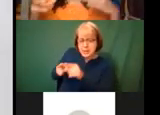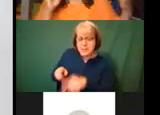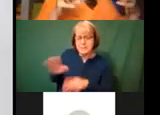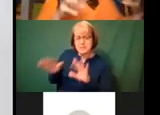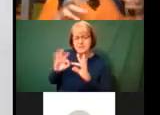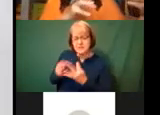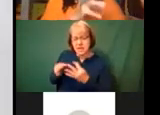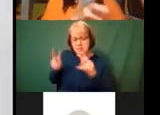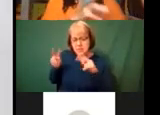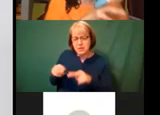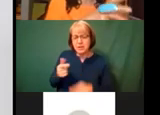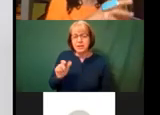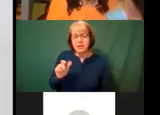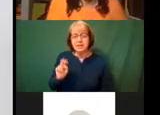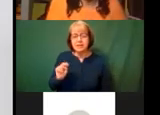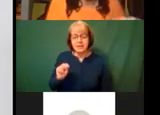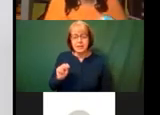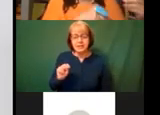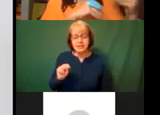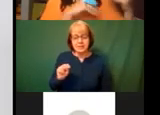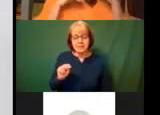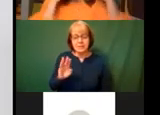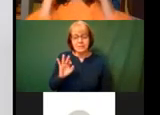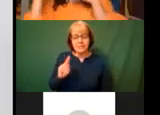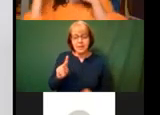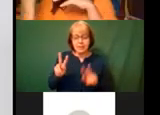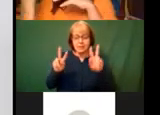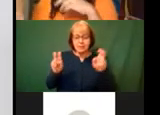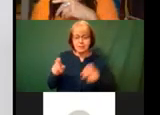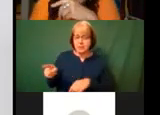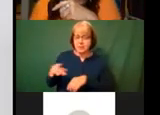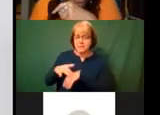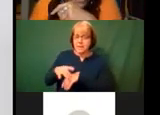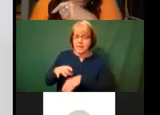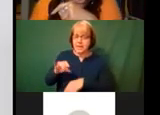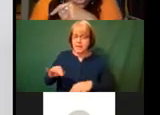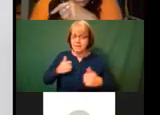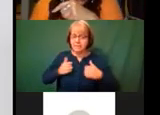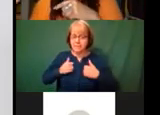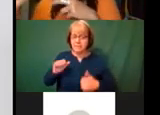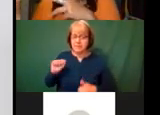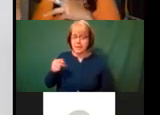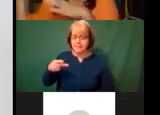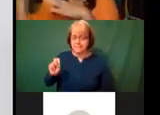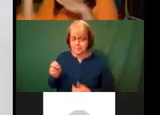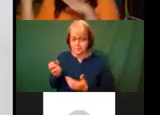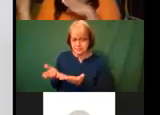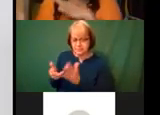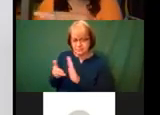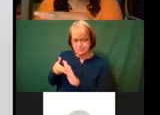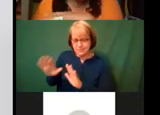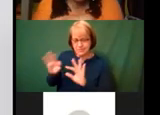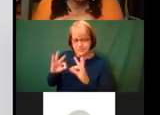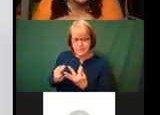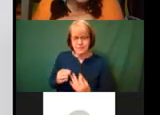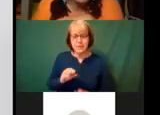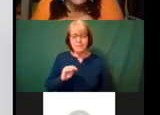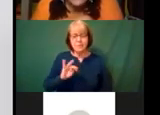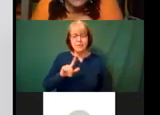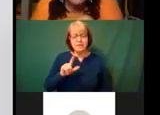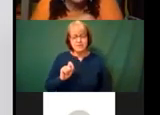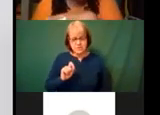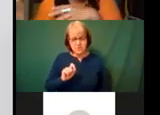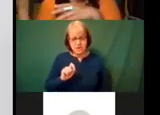talking about Obama's Planet of the Apes. The mayor, the woman from West Virginia who was calling Michelle Obama an ape